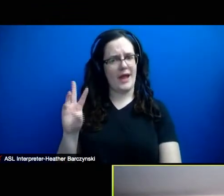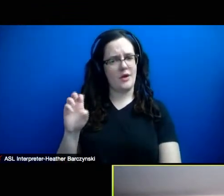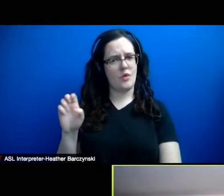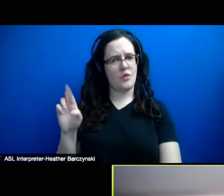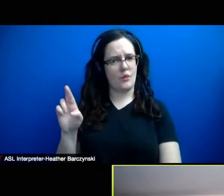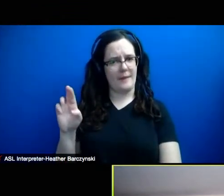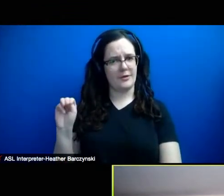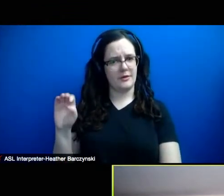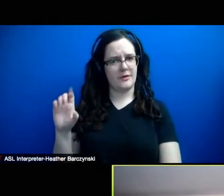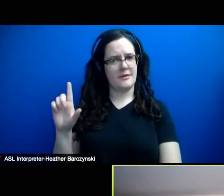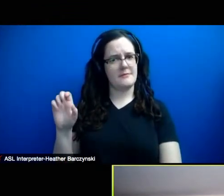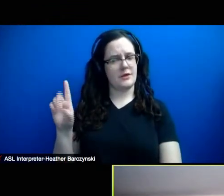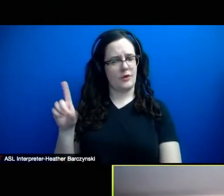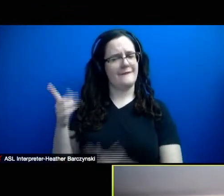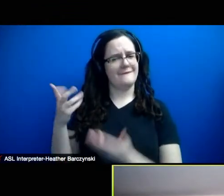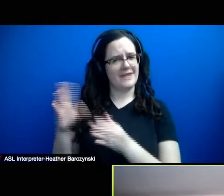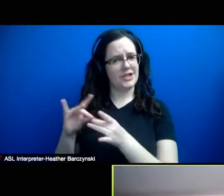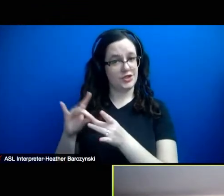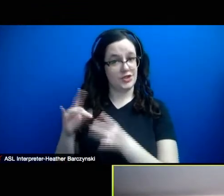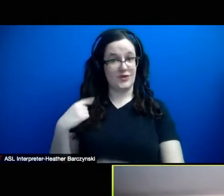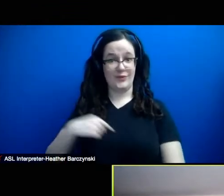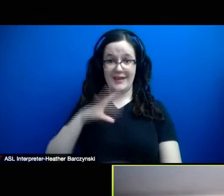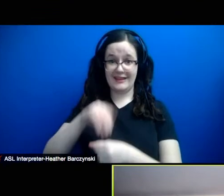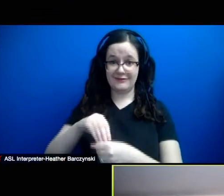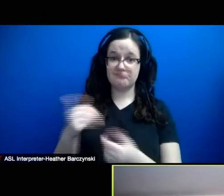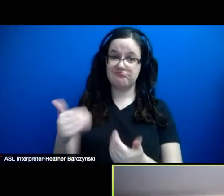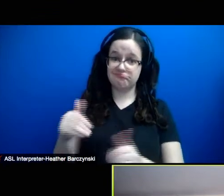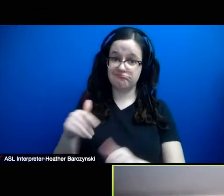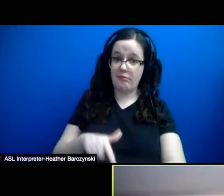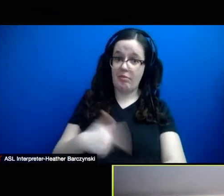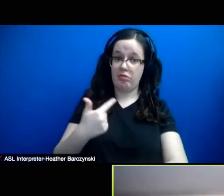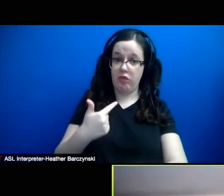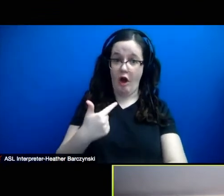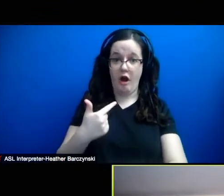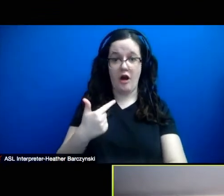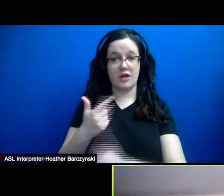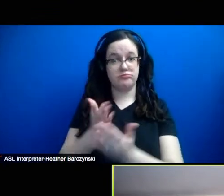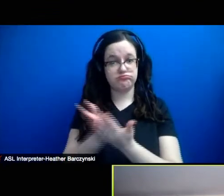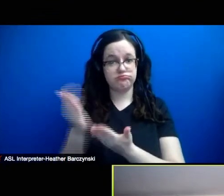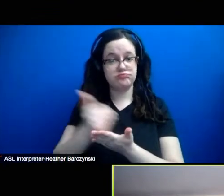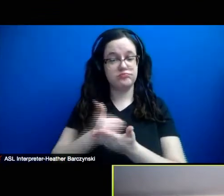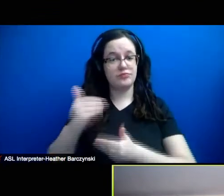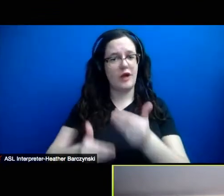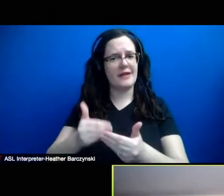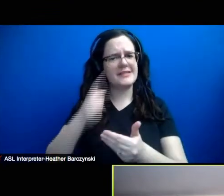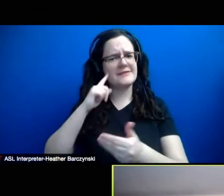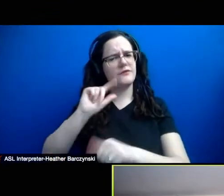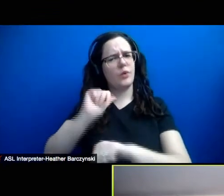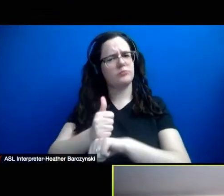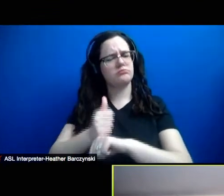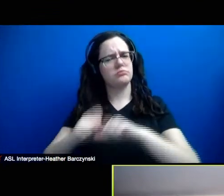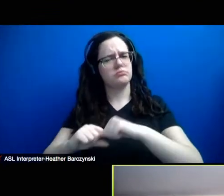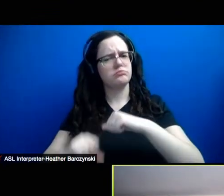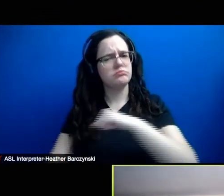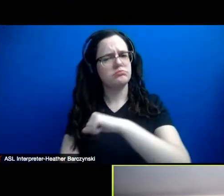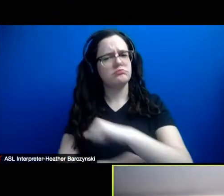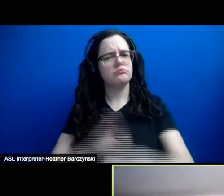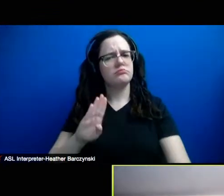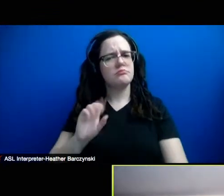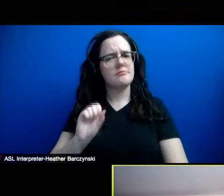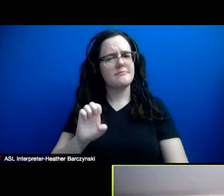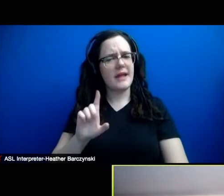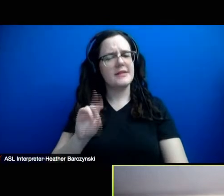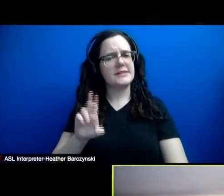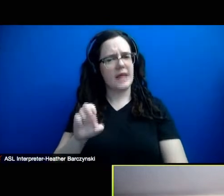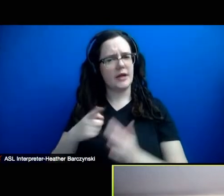engaged in a rather lengthy and robust process to lay a baseline to start a conversation,